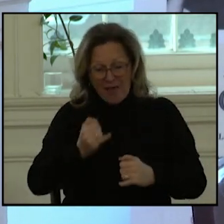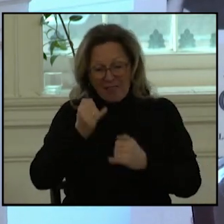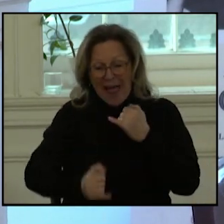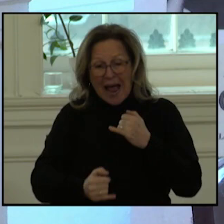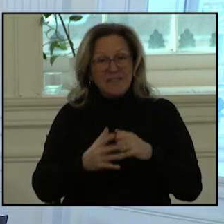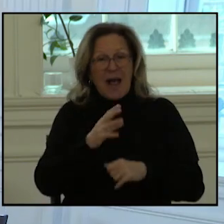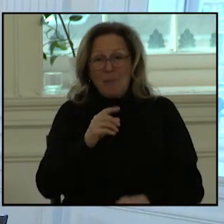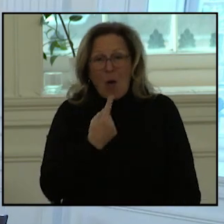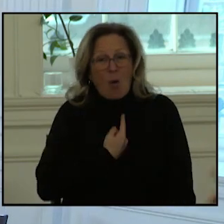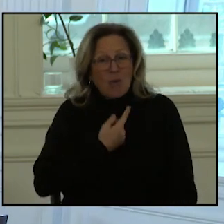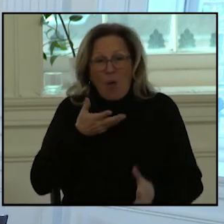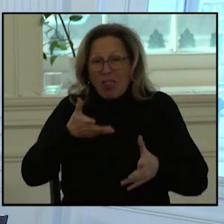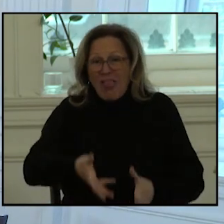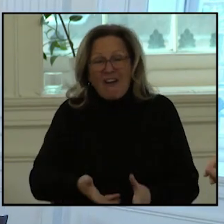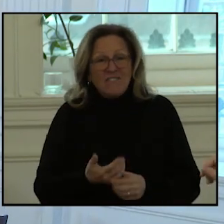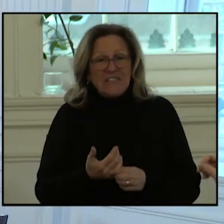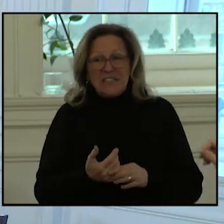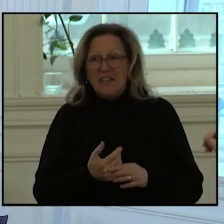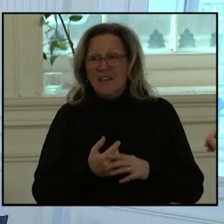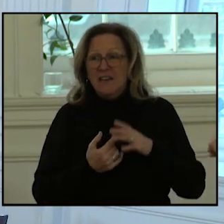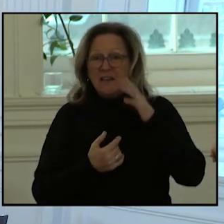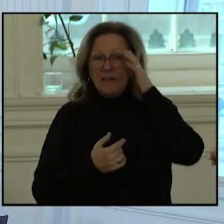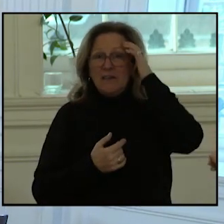is. Yeah.